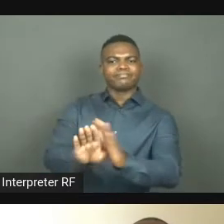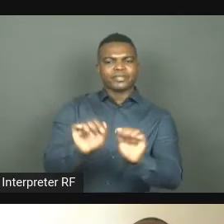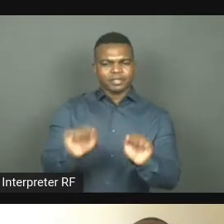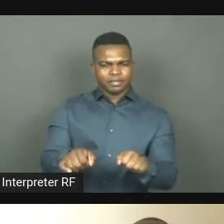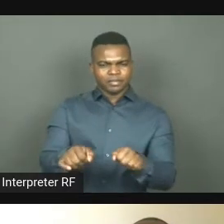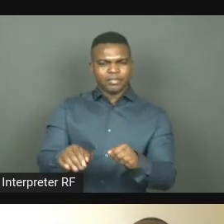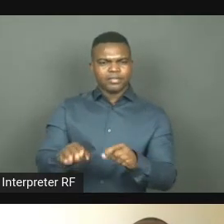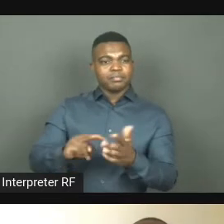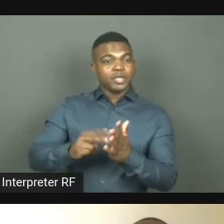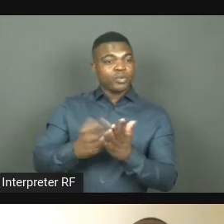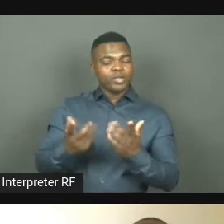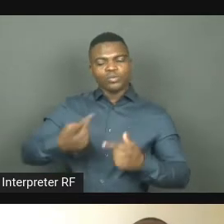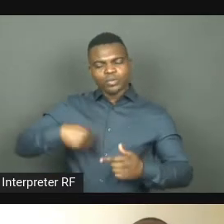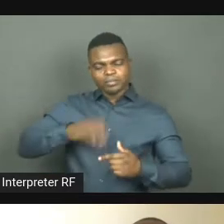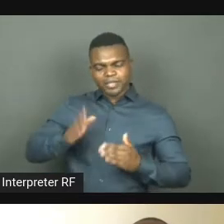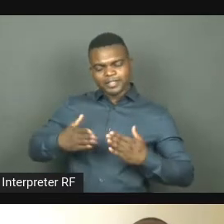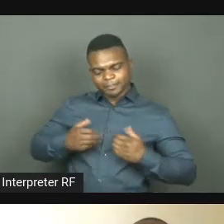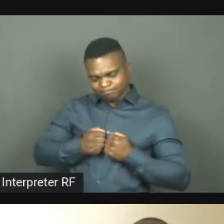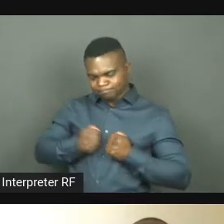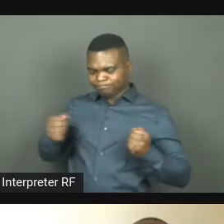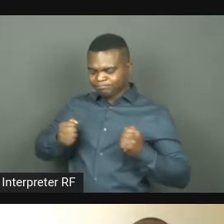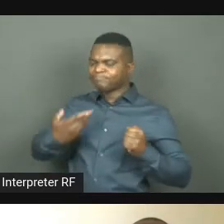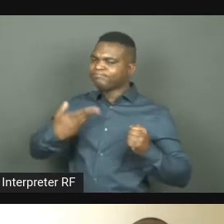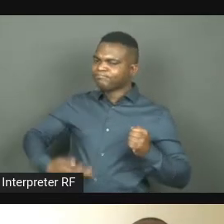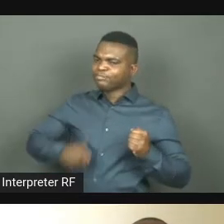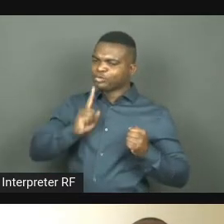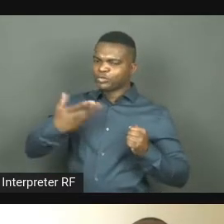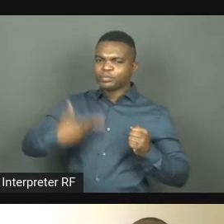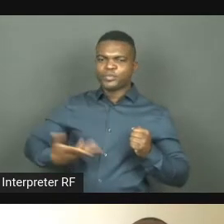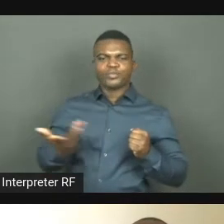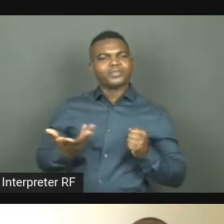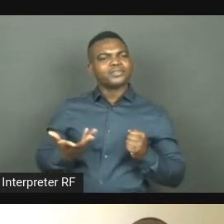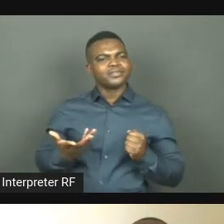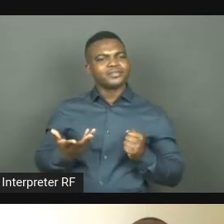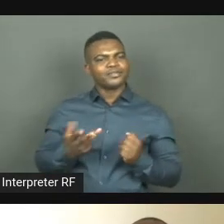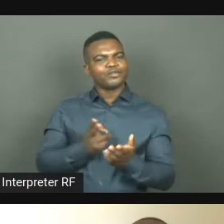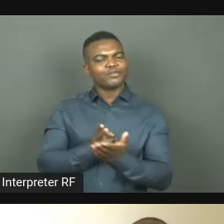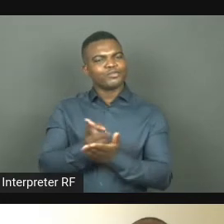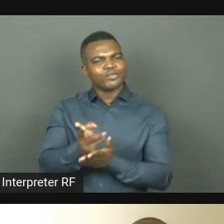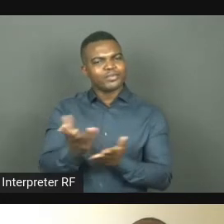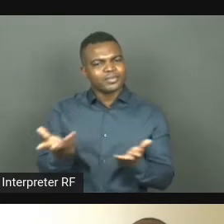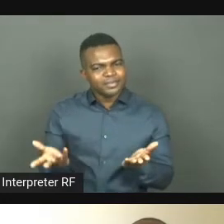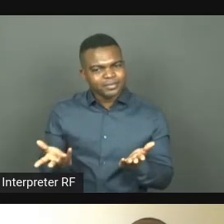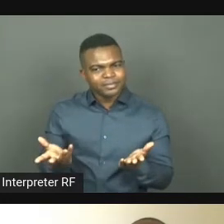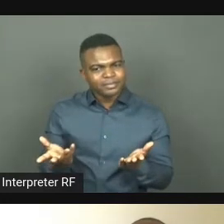said, it's really embracing a different mindset, a solidarity mindset,